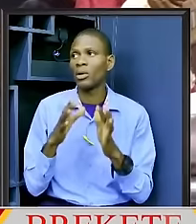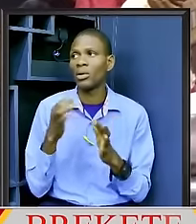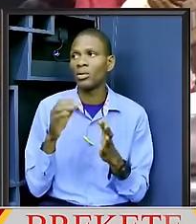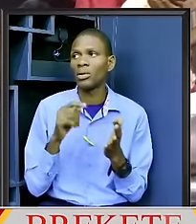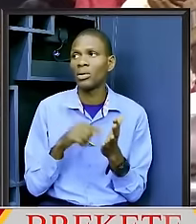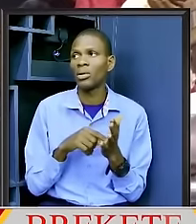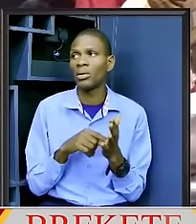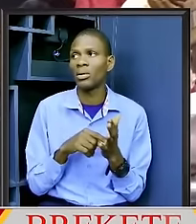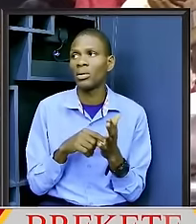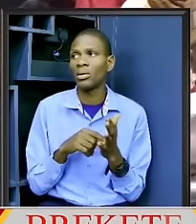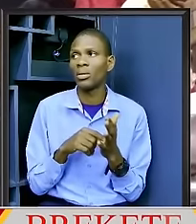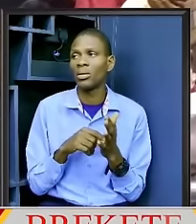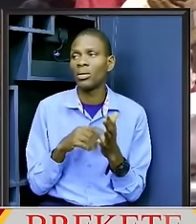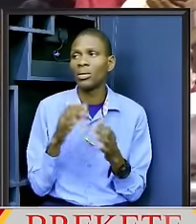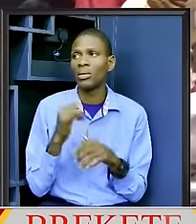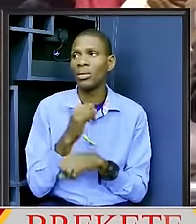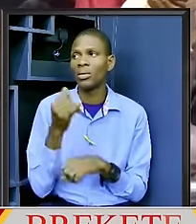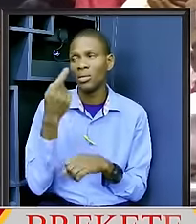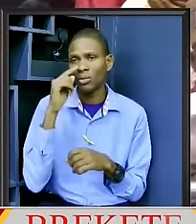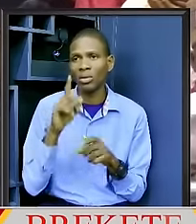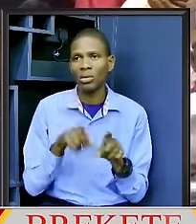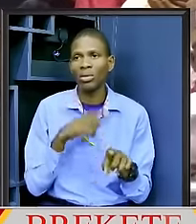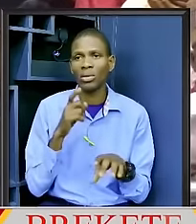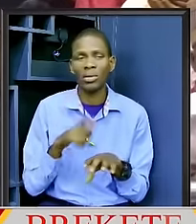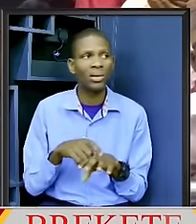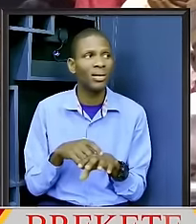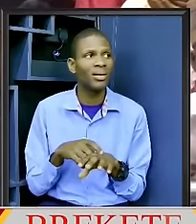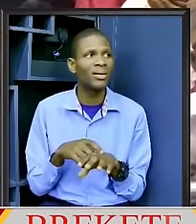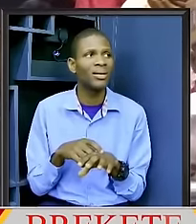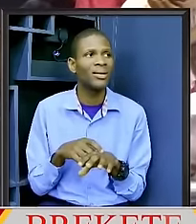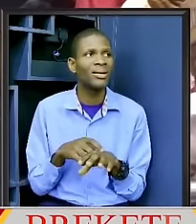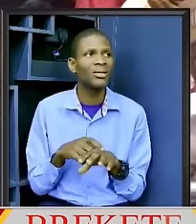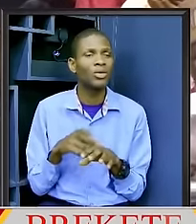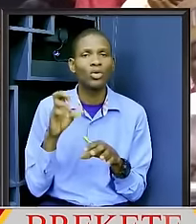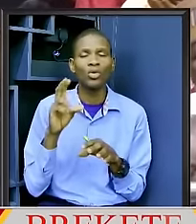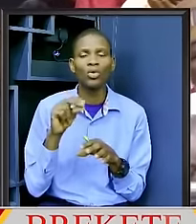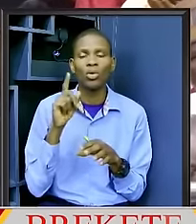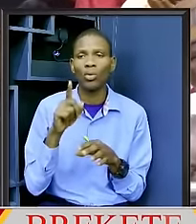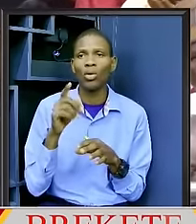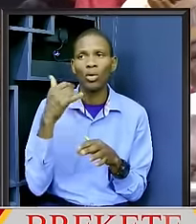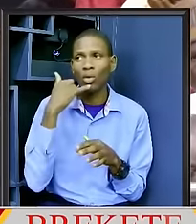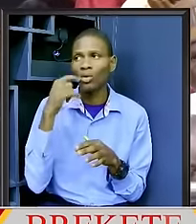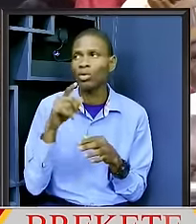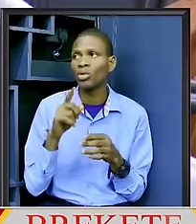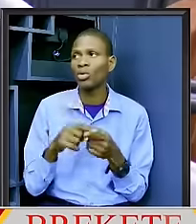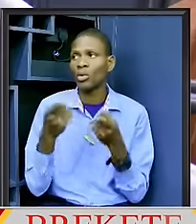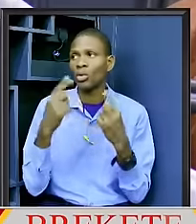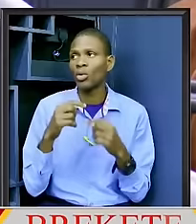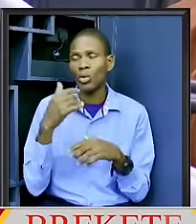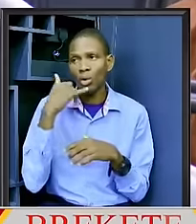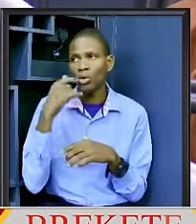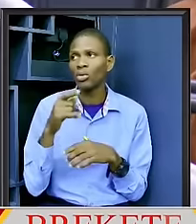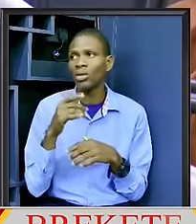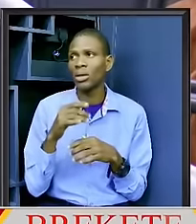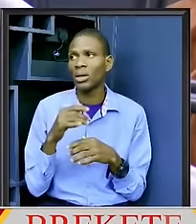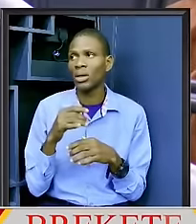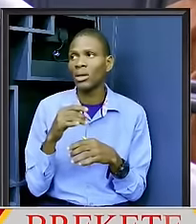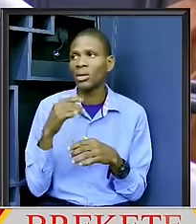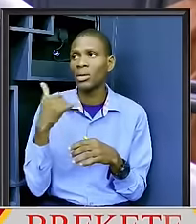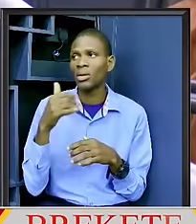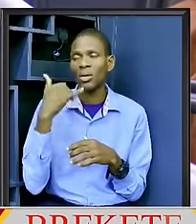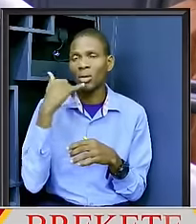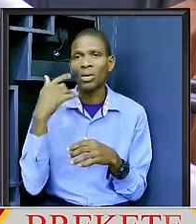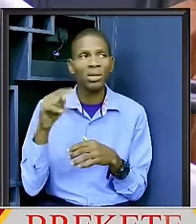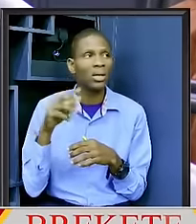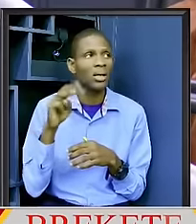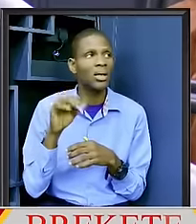this institution for a very long time, even though. So nobody called you to make when I come? Nobody called me. Now they called